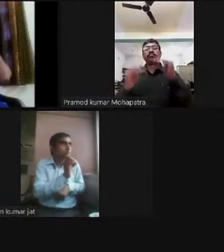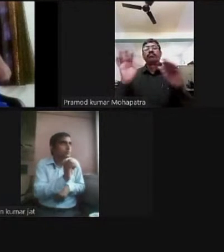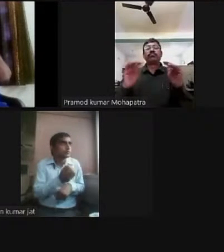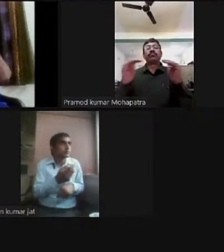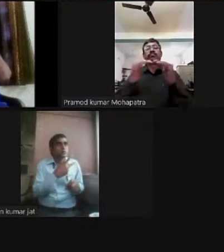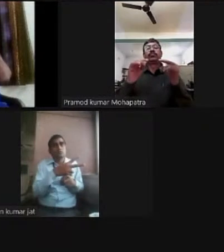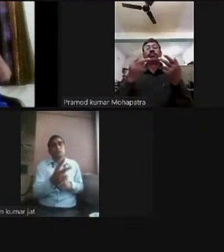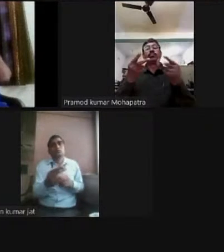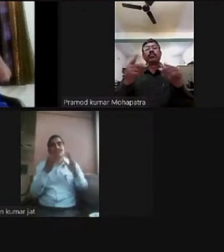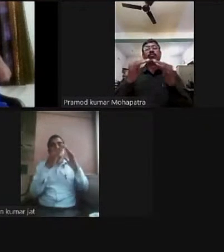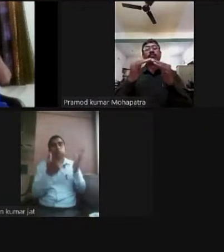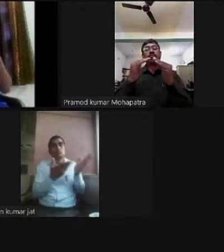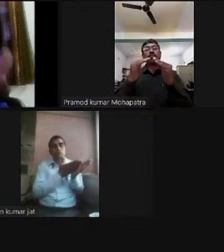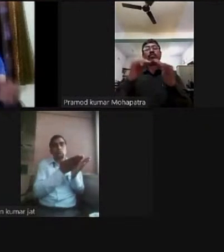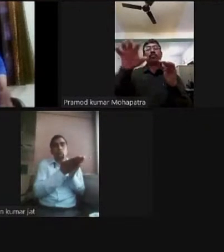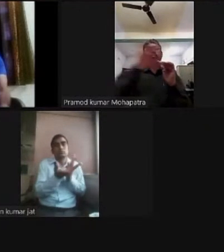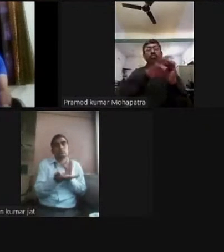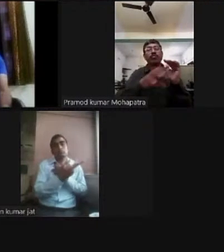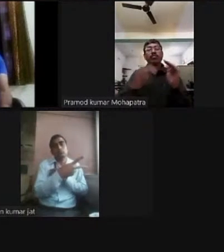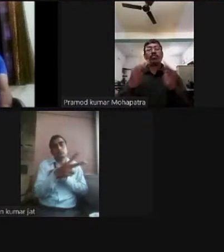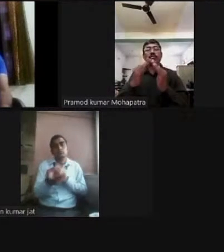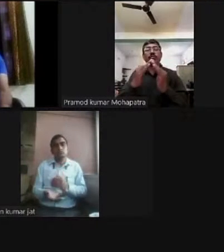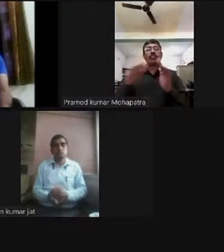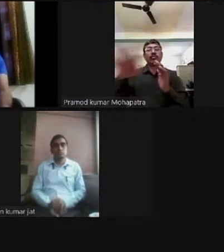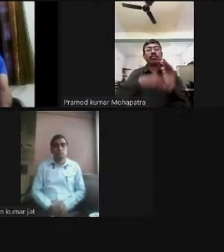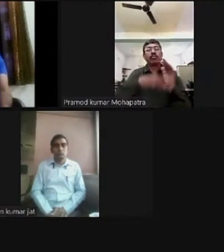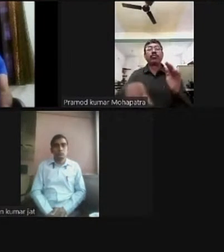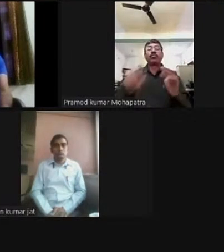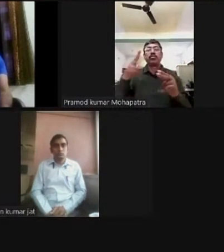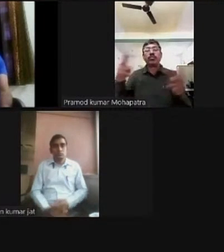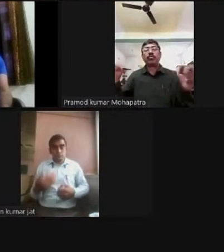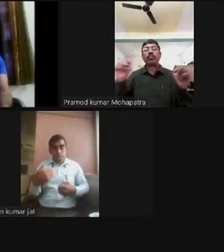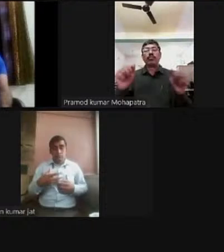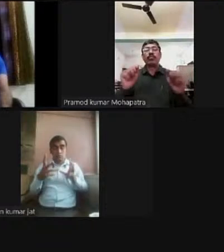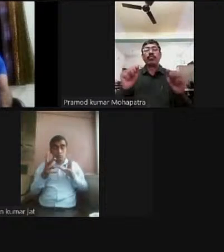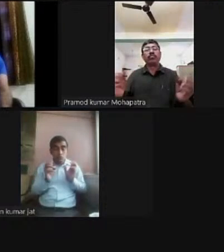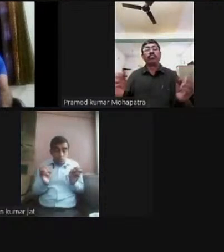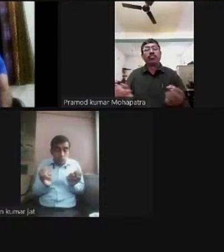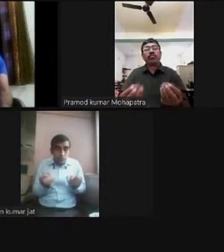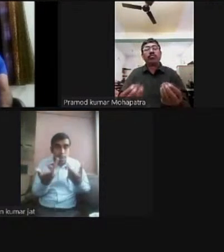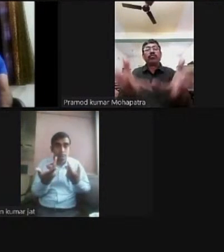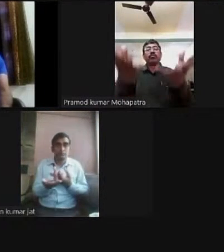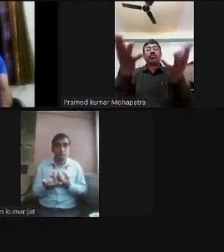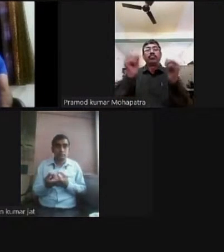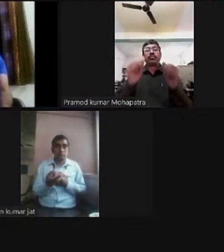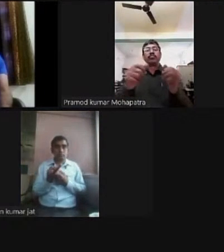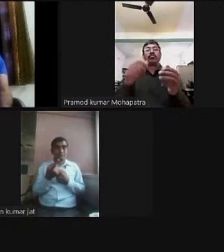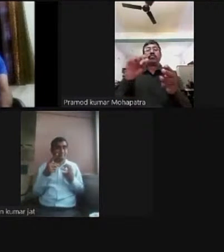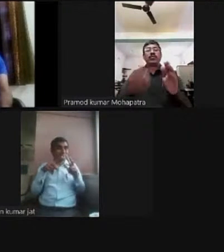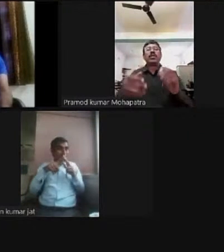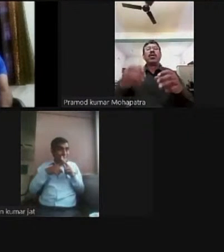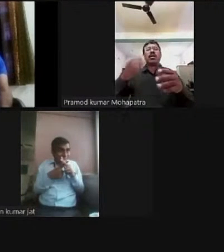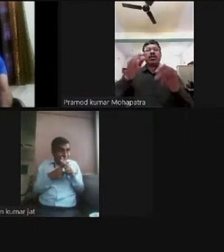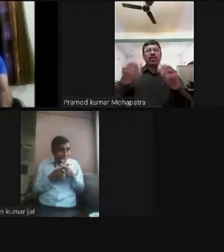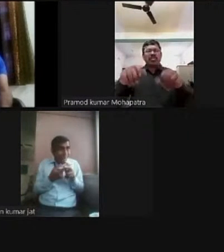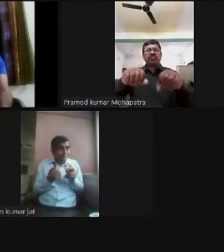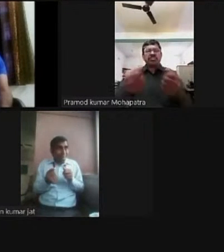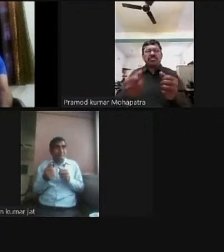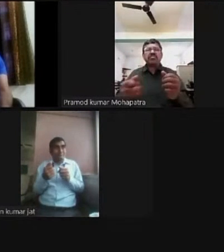sense. Hence, different households may have different needs. And when we start making our